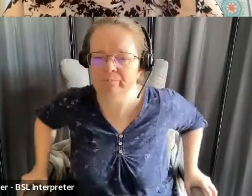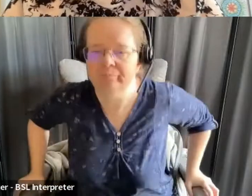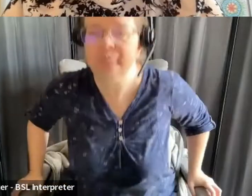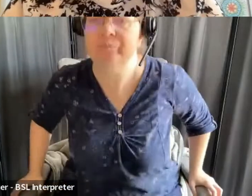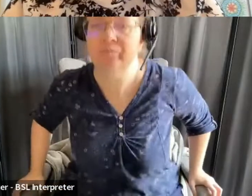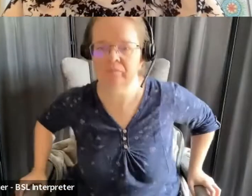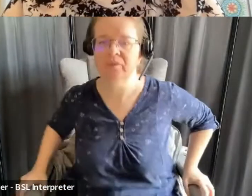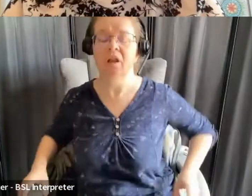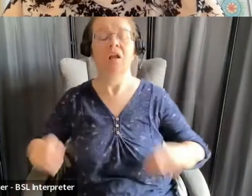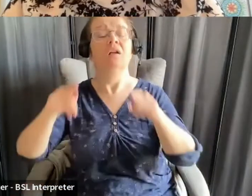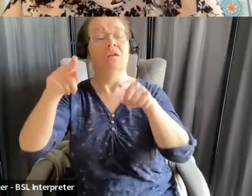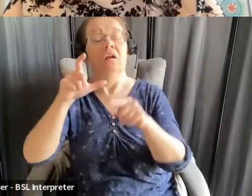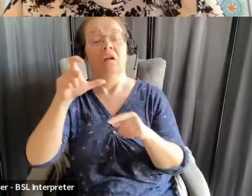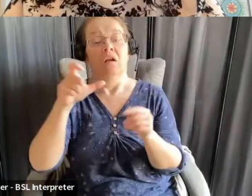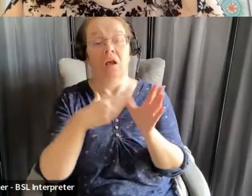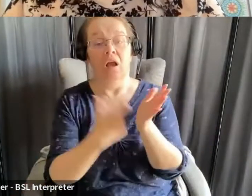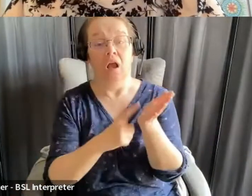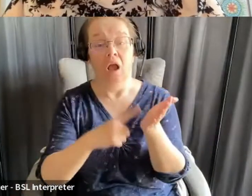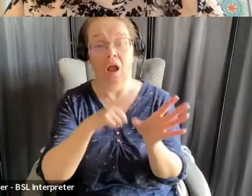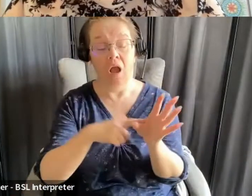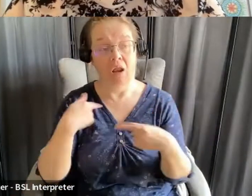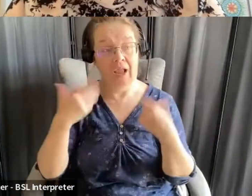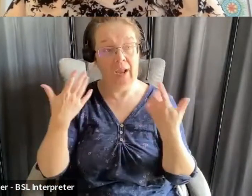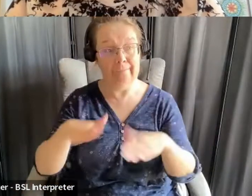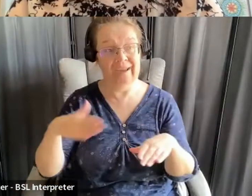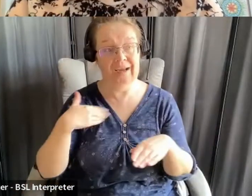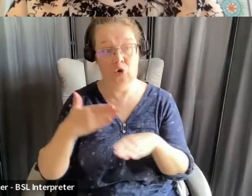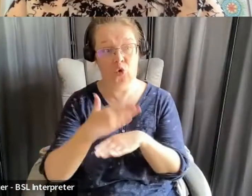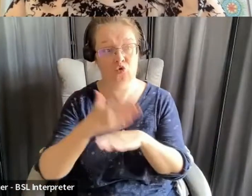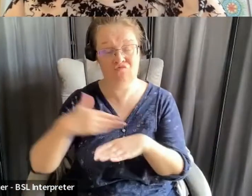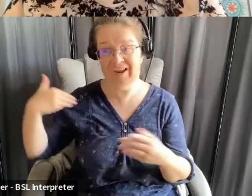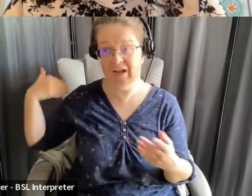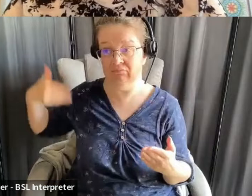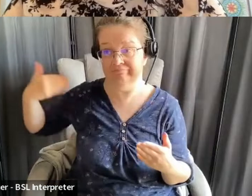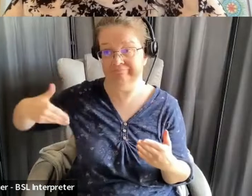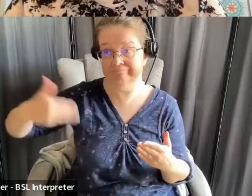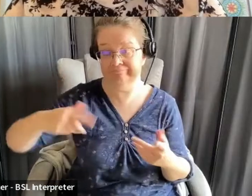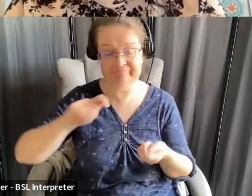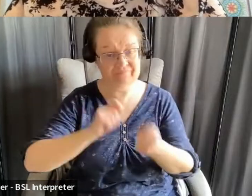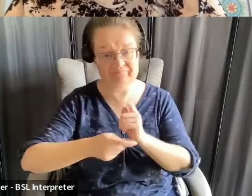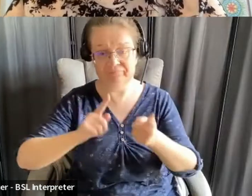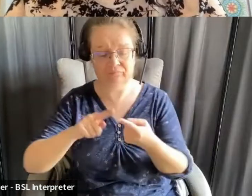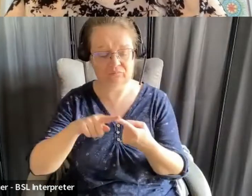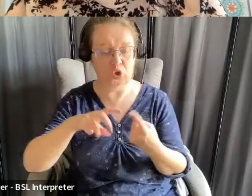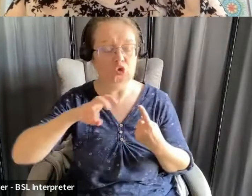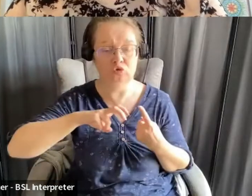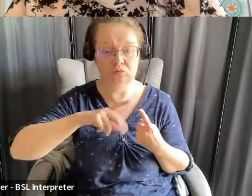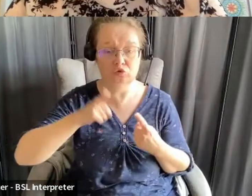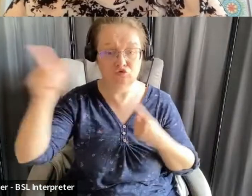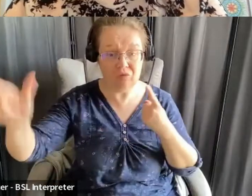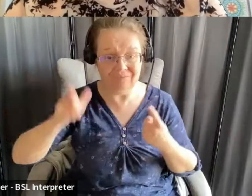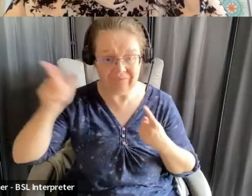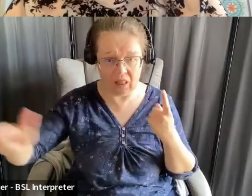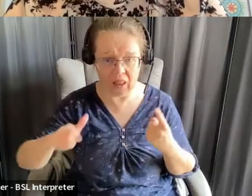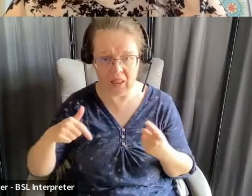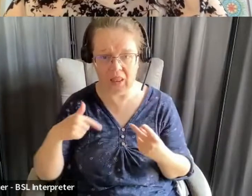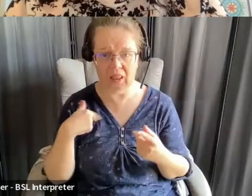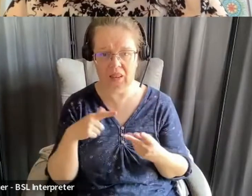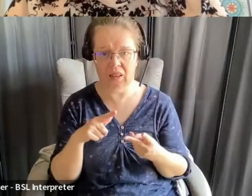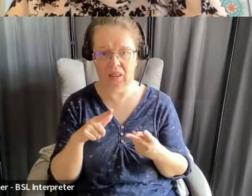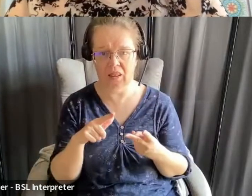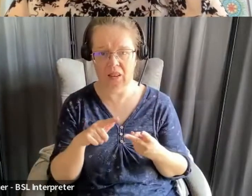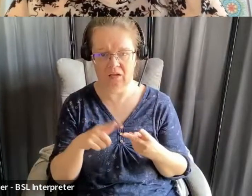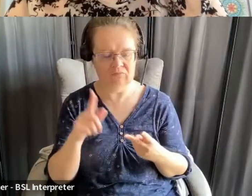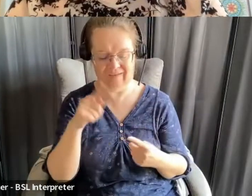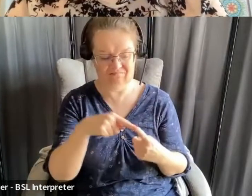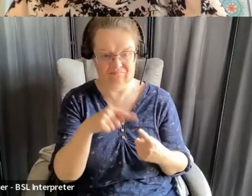I've had quite a few different career changes throughout my life so far. So lots have been in travel, because once I left school, I went straight into